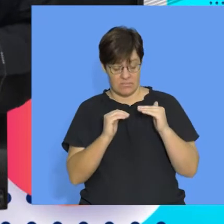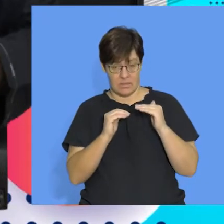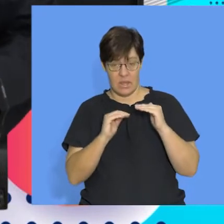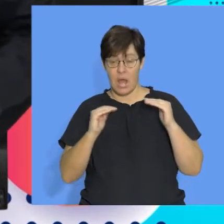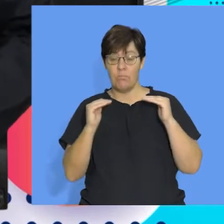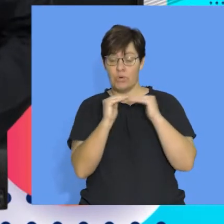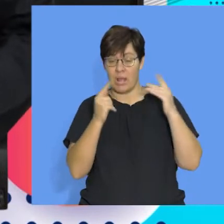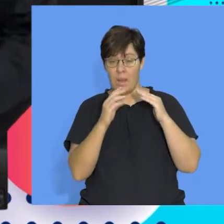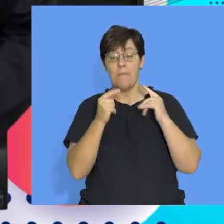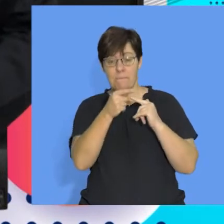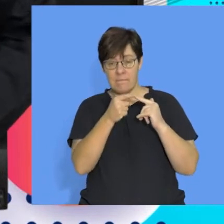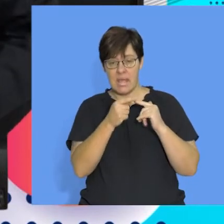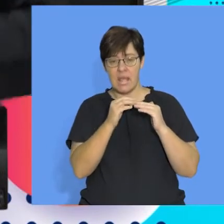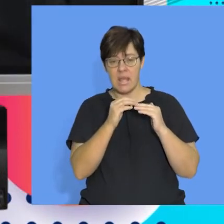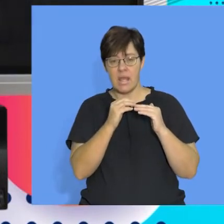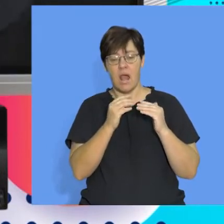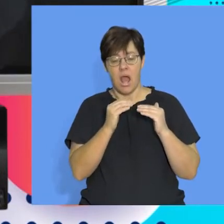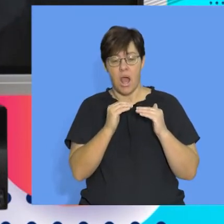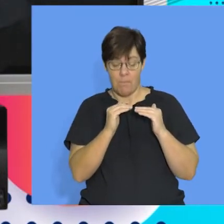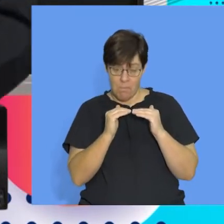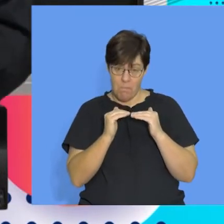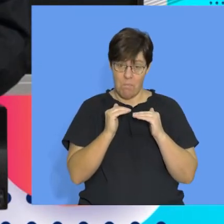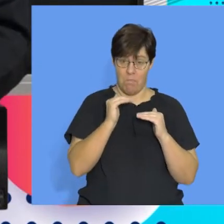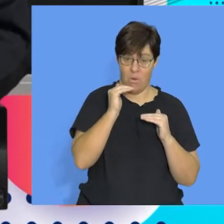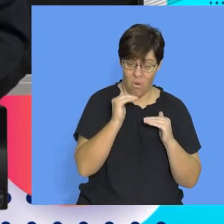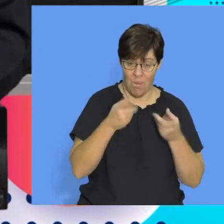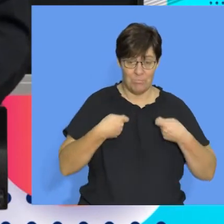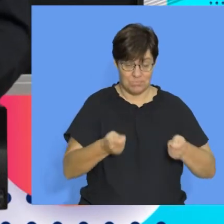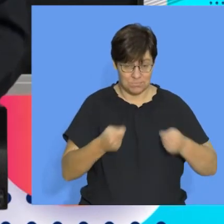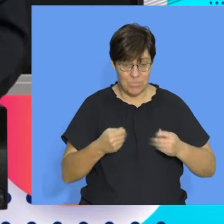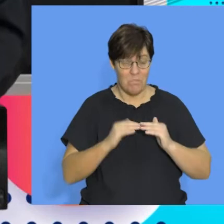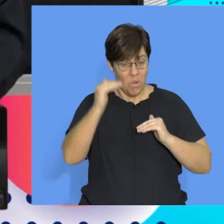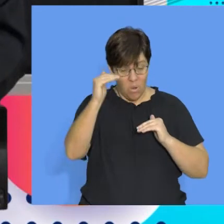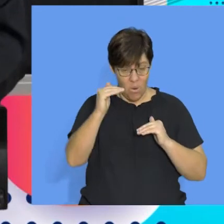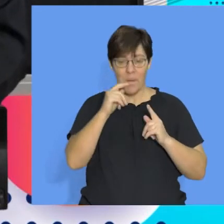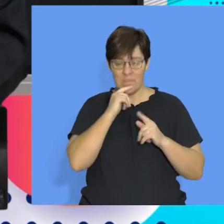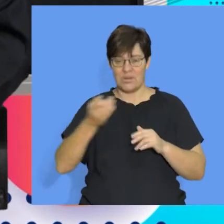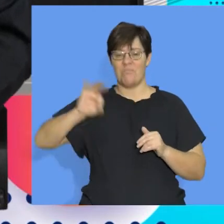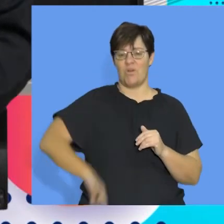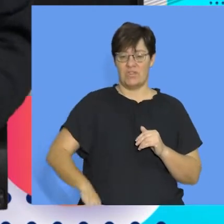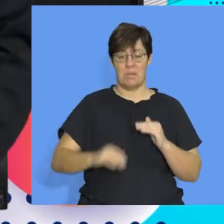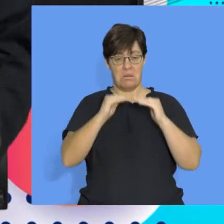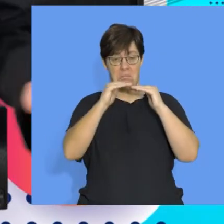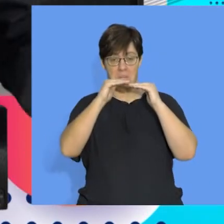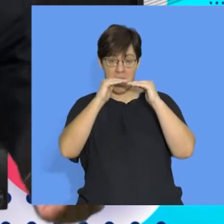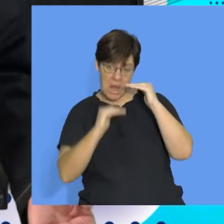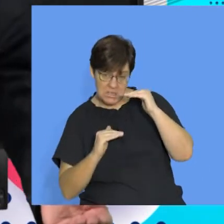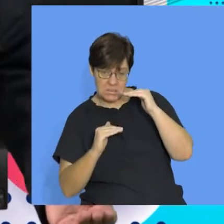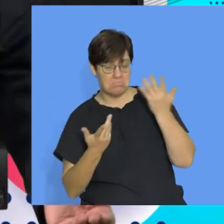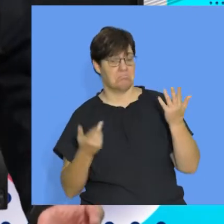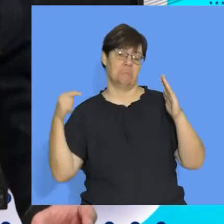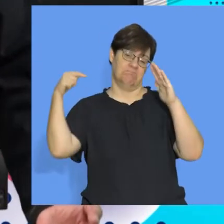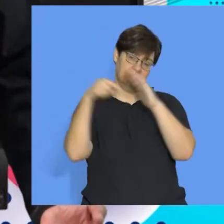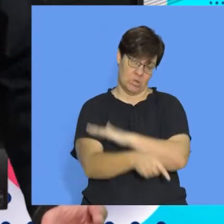point, obviously you're now making a profit. And if you produce less than the break-even point, obviously you're then going to make